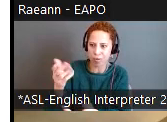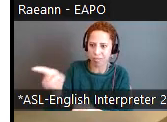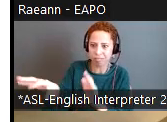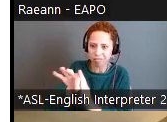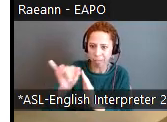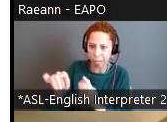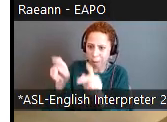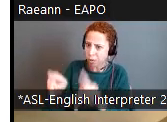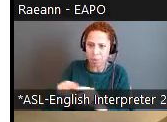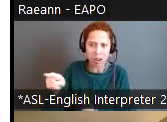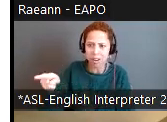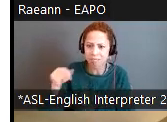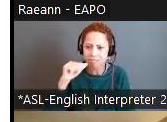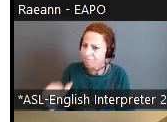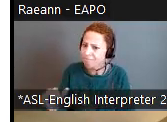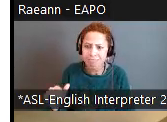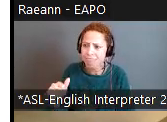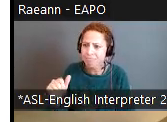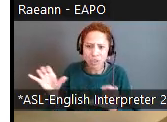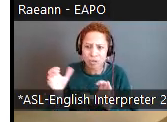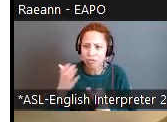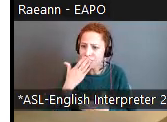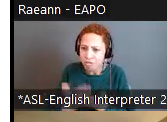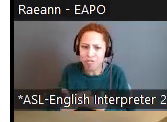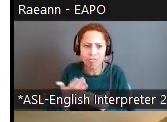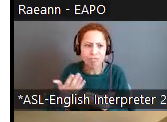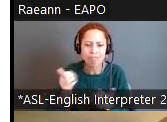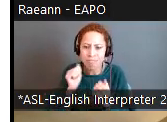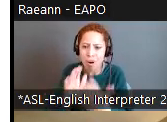support someone to perhaps revoke their POA?